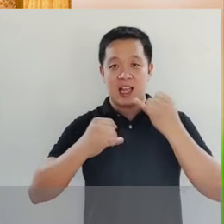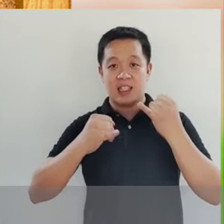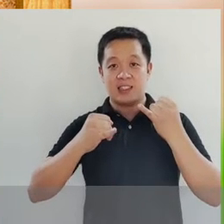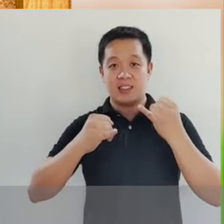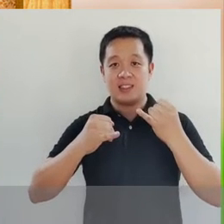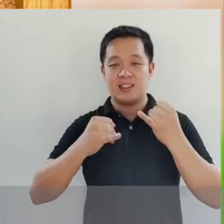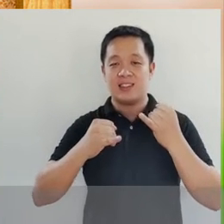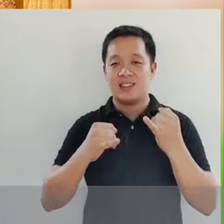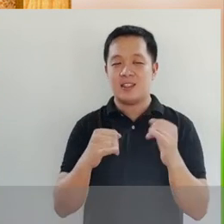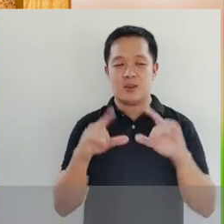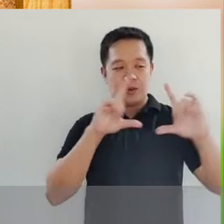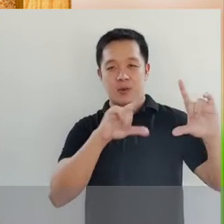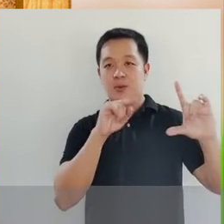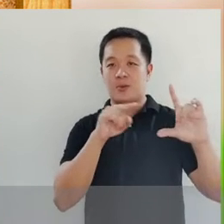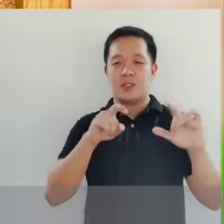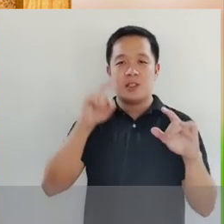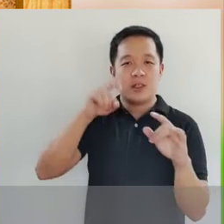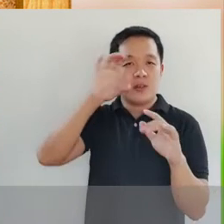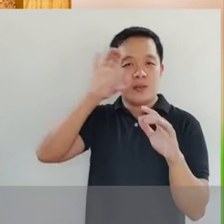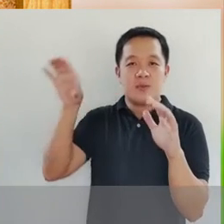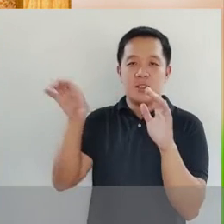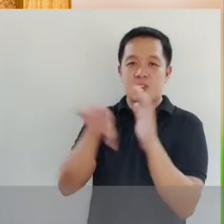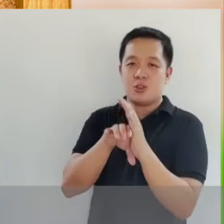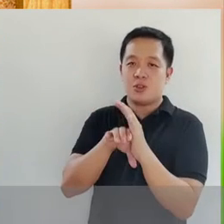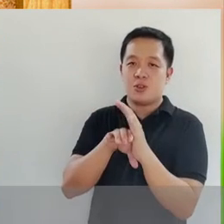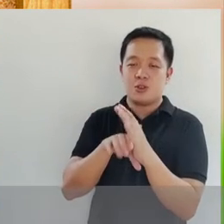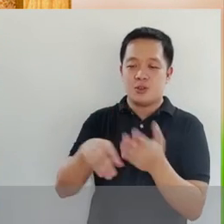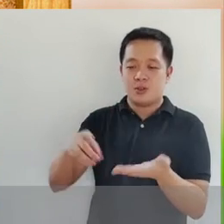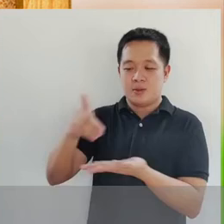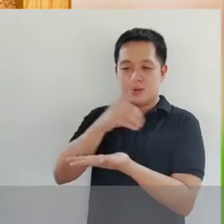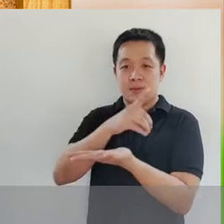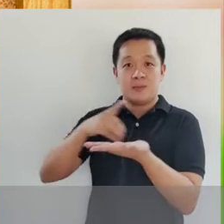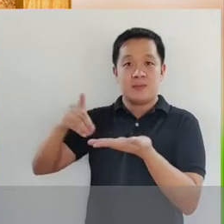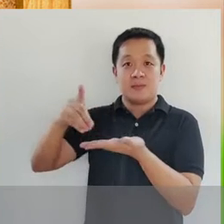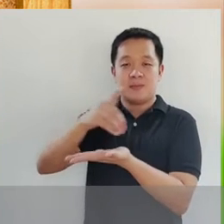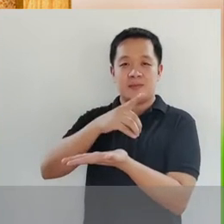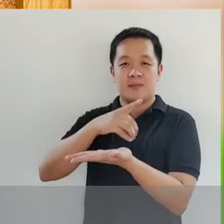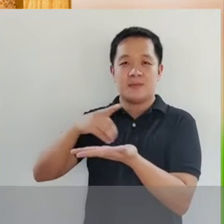for the last frame, we need a picture of a dish.